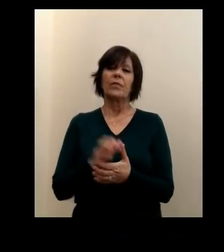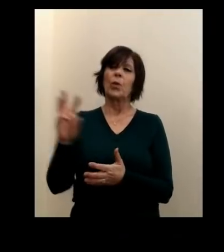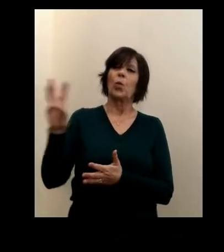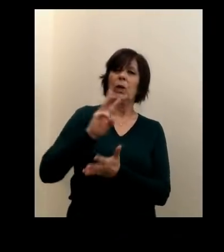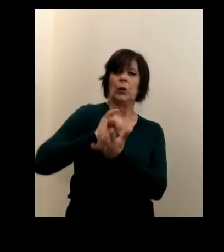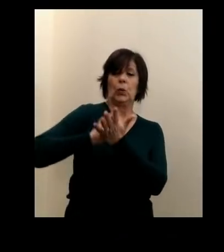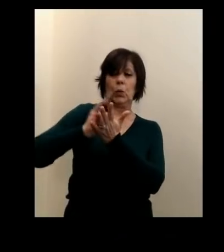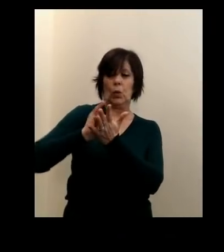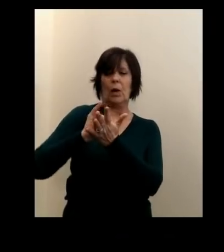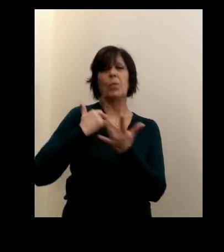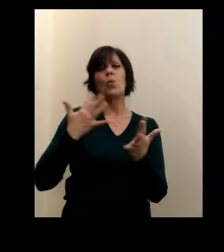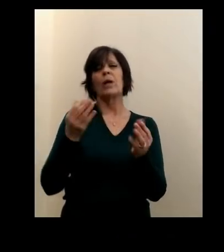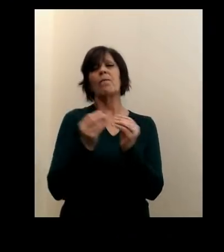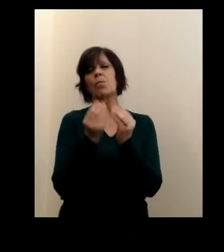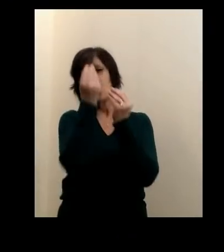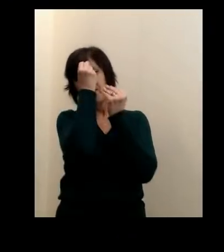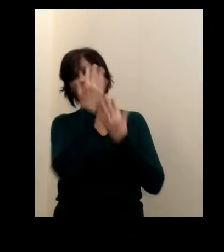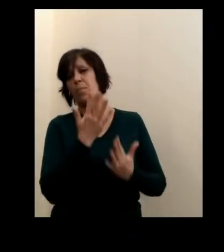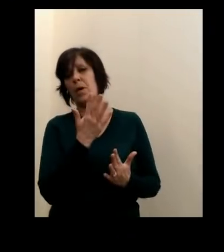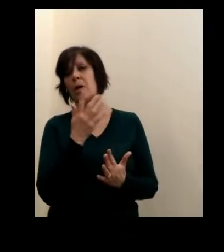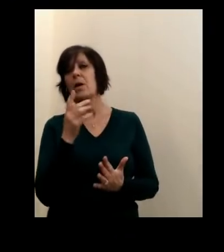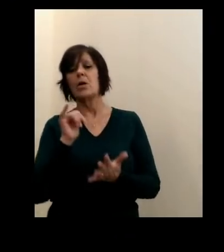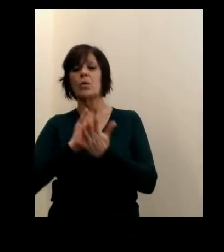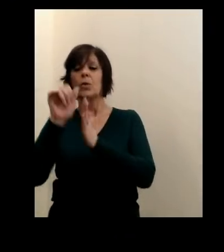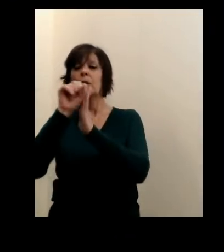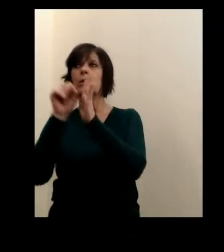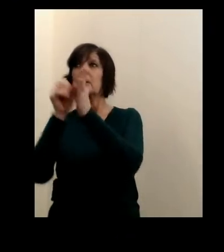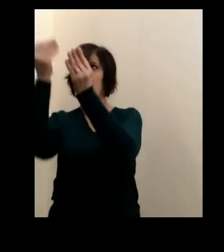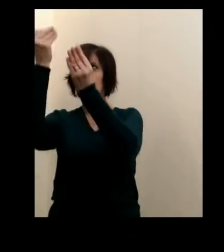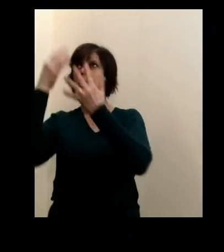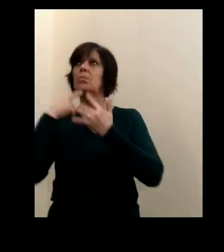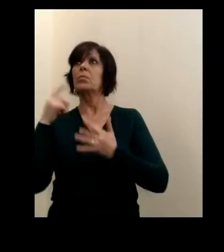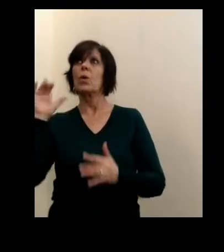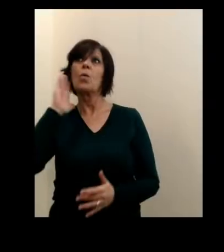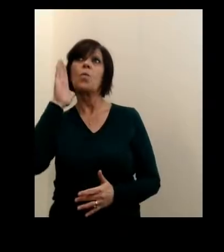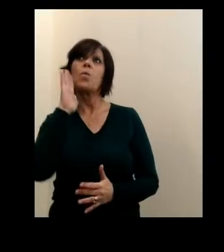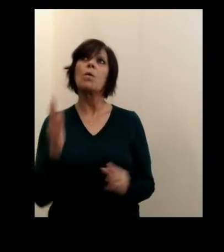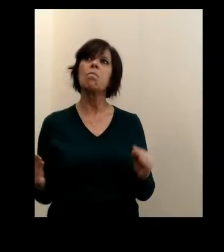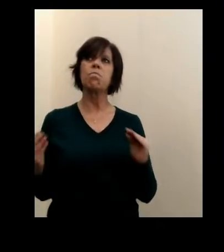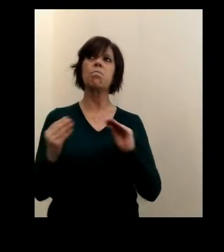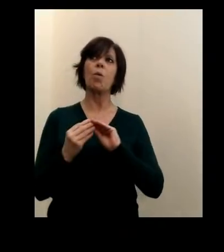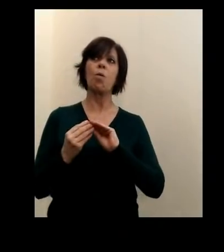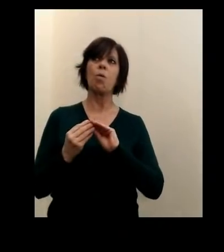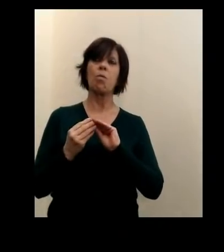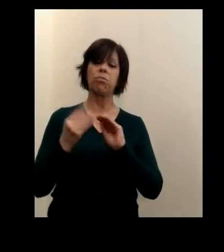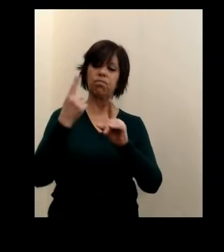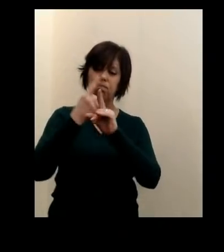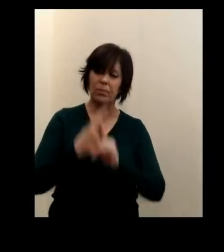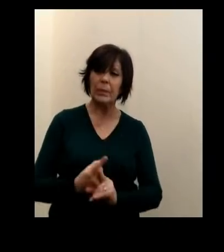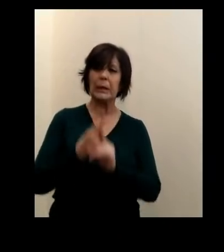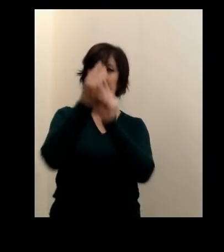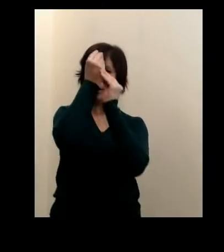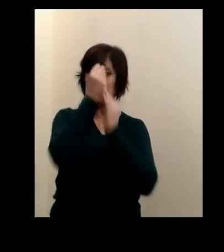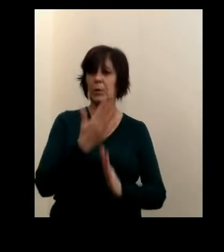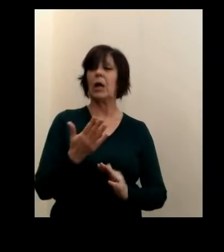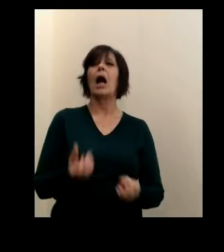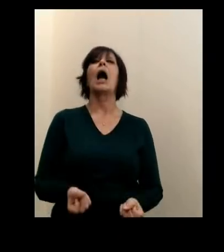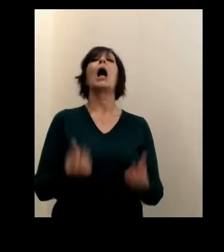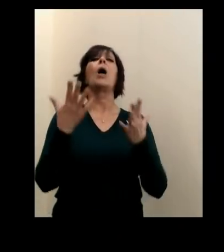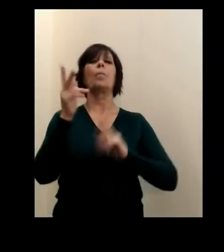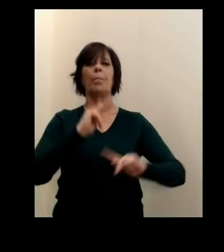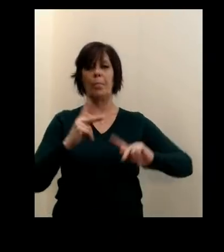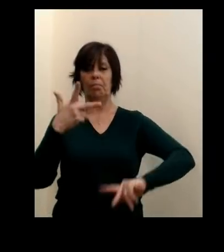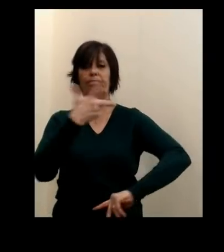still waiting for better data. I've been told by New York State that we're going to get more accurate data on the number of individuals who've been